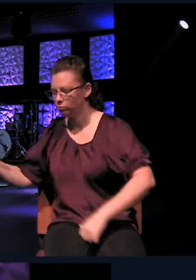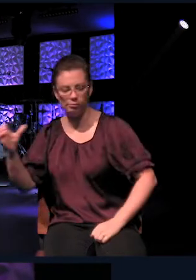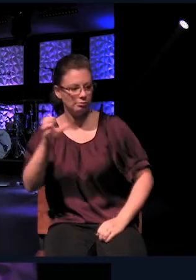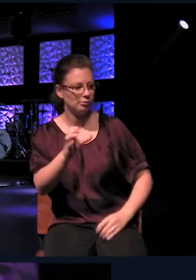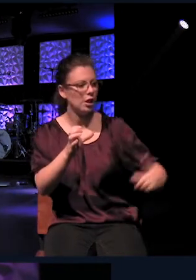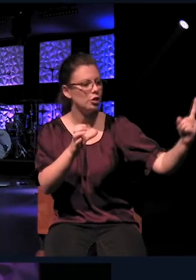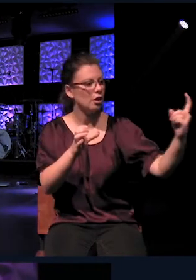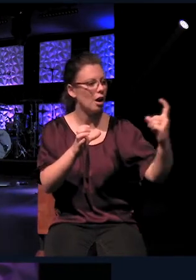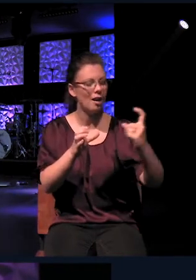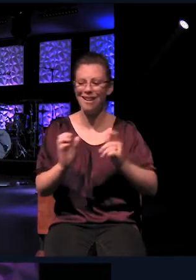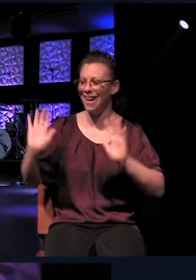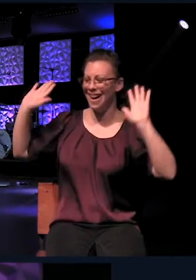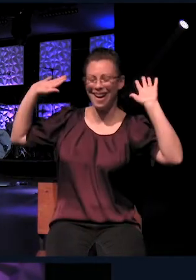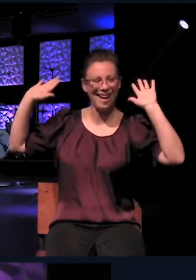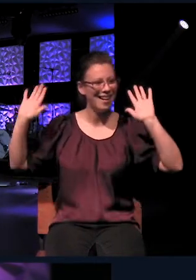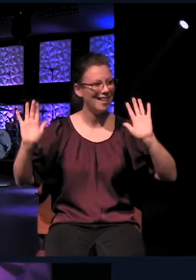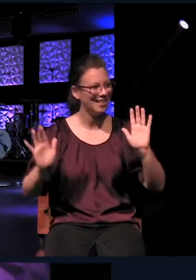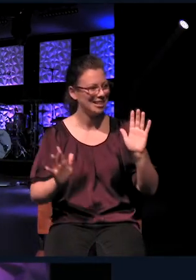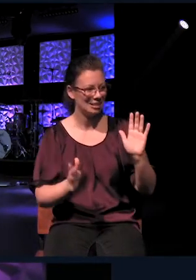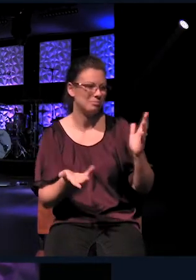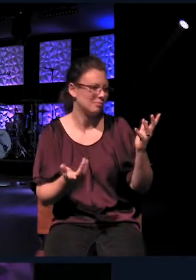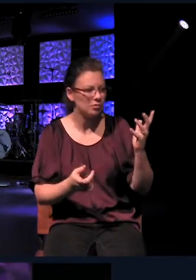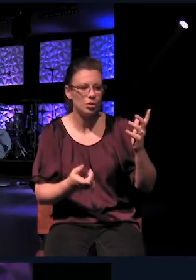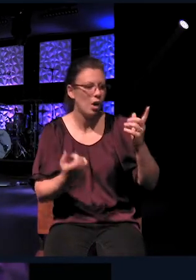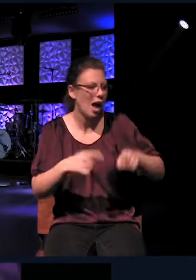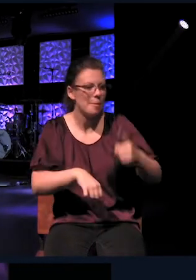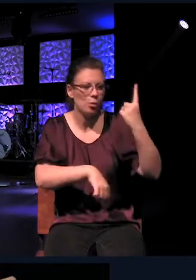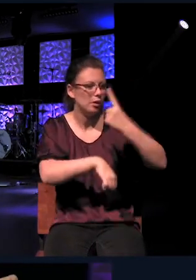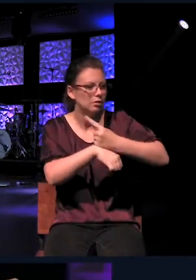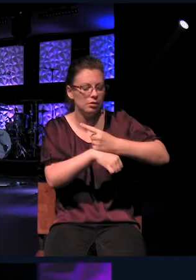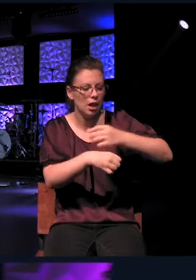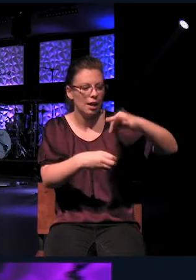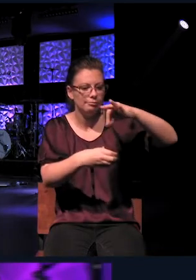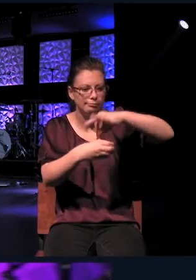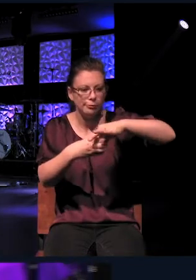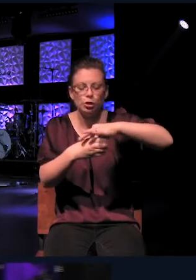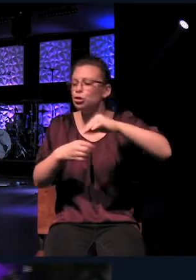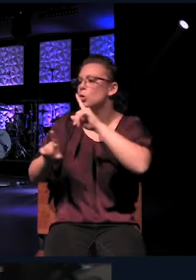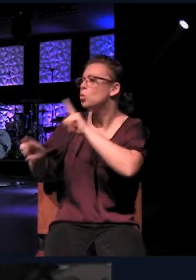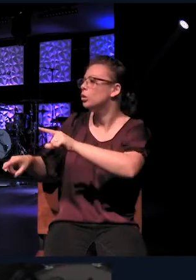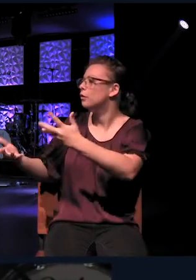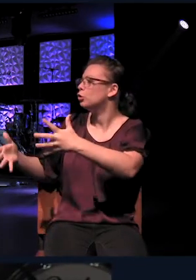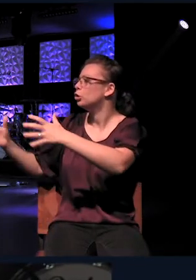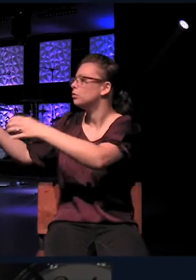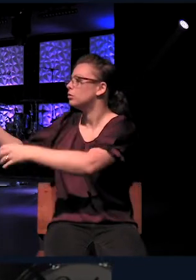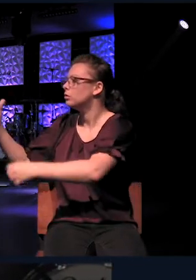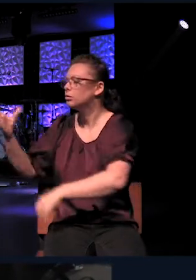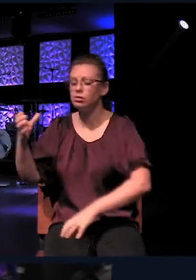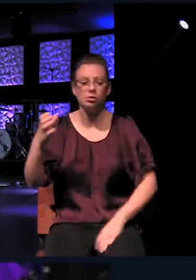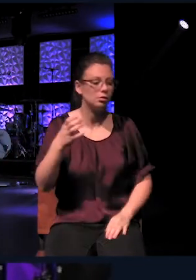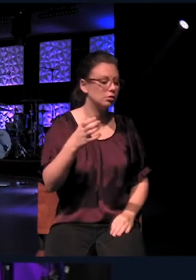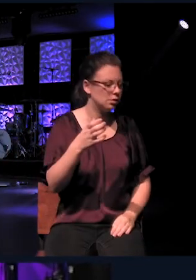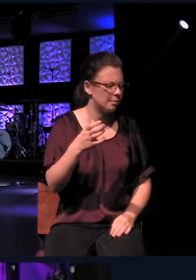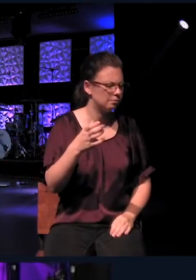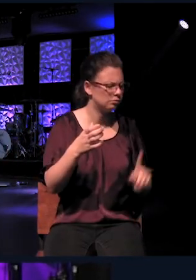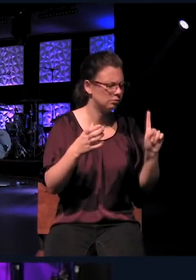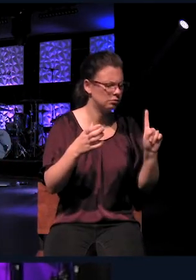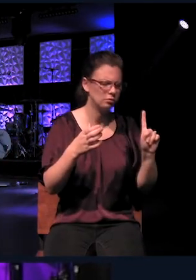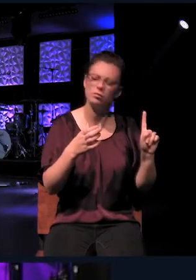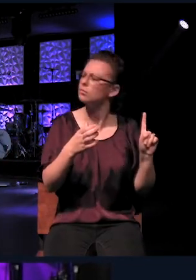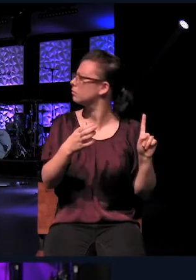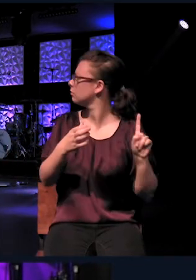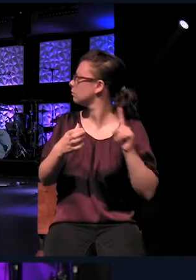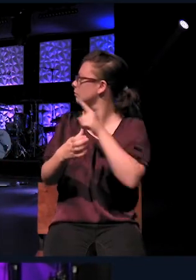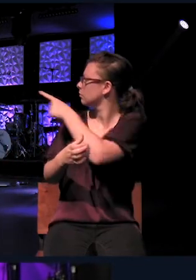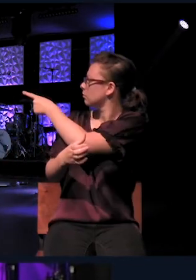months. And one day, she gets her lemon or iced tea, and she starts walking away from the counter. She stops, she turns around, and